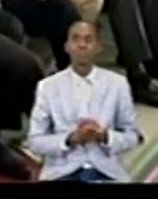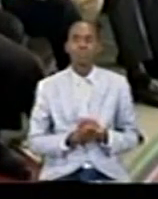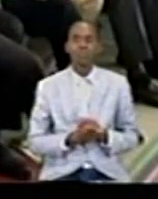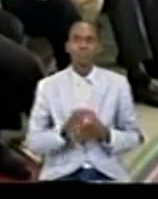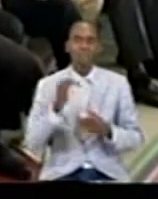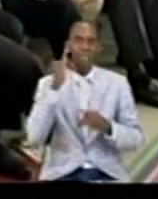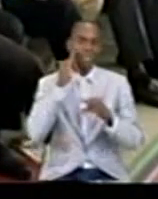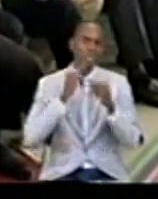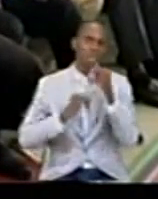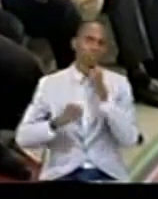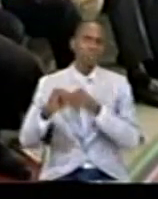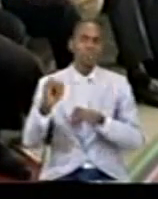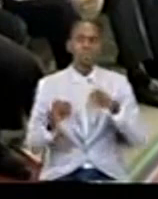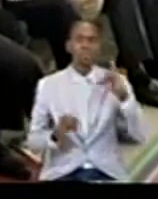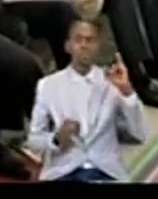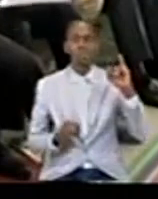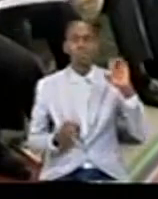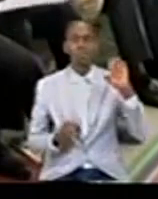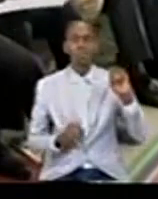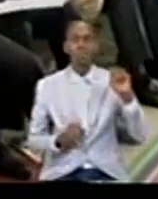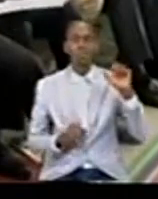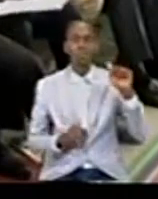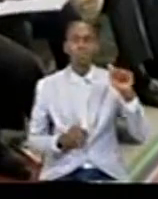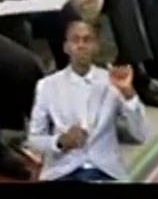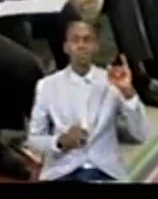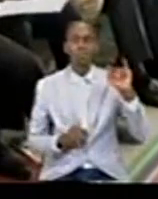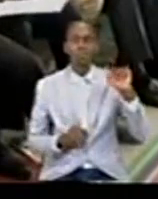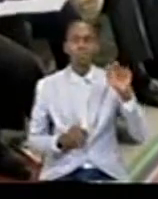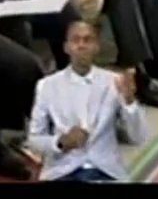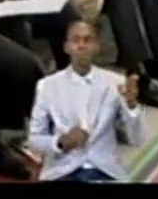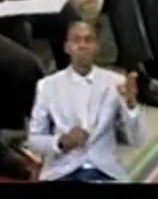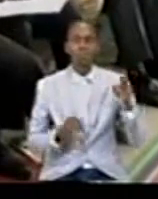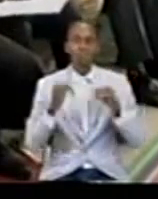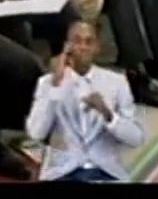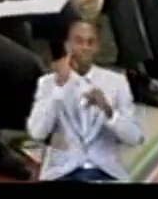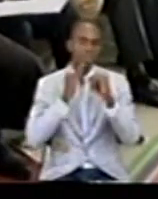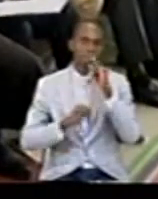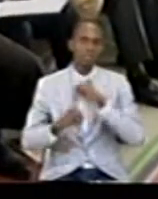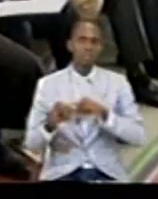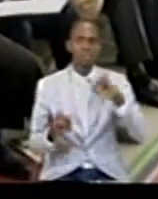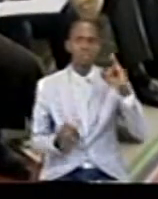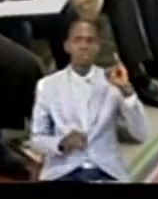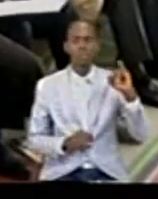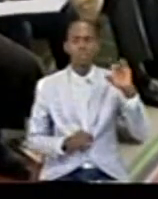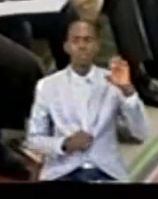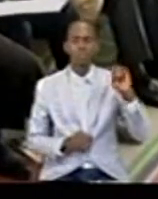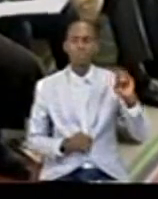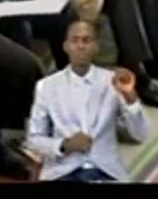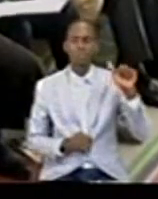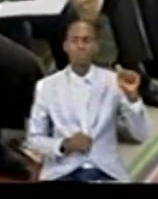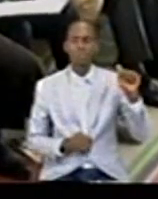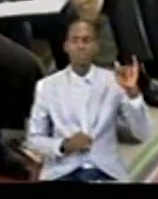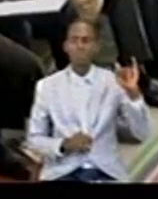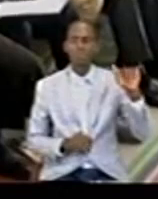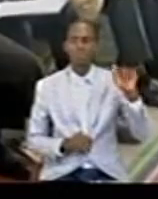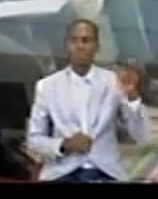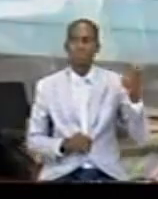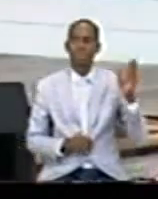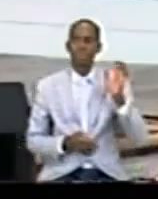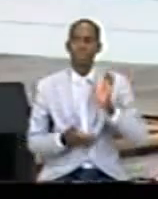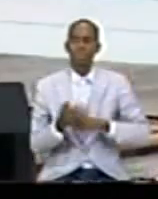Isaiah chapter 10, I'm reading from verse